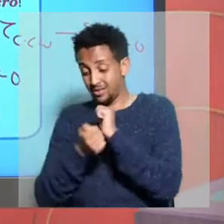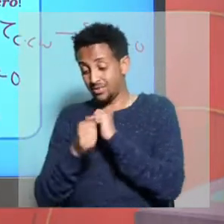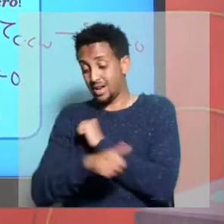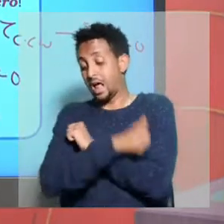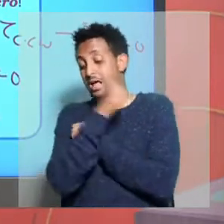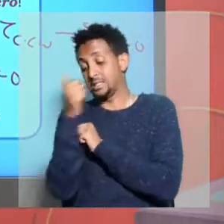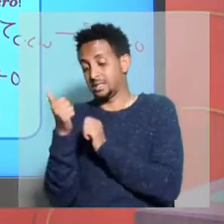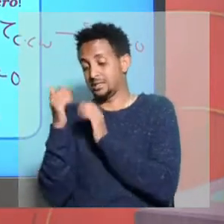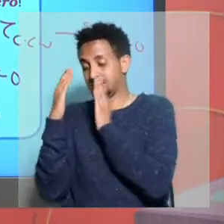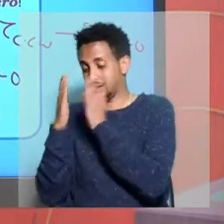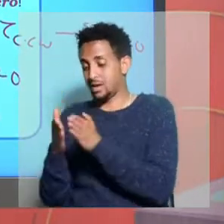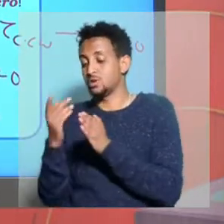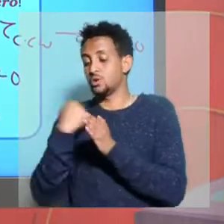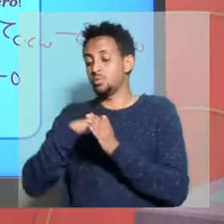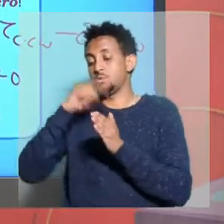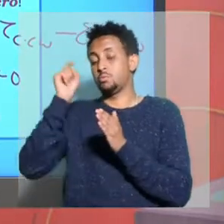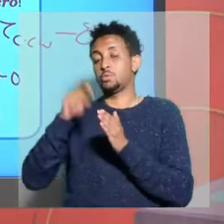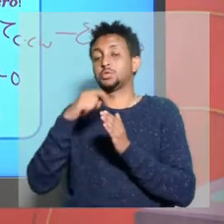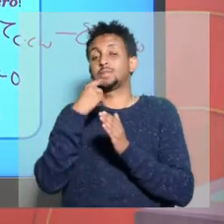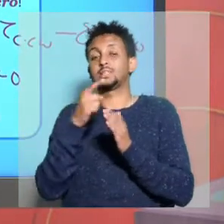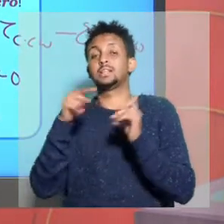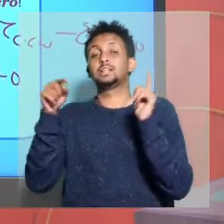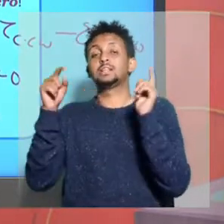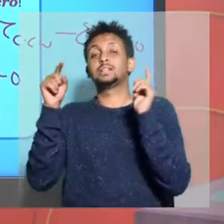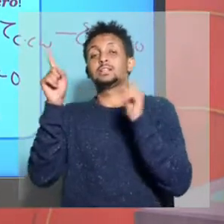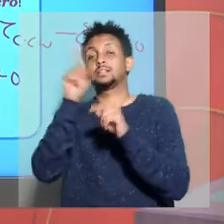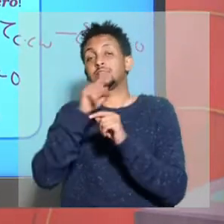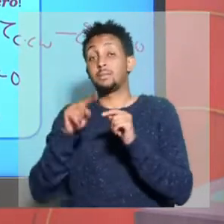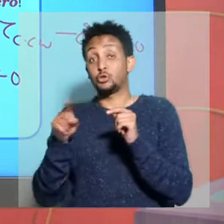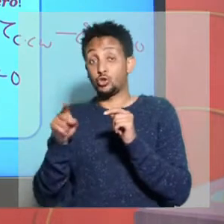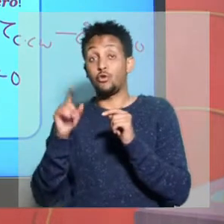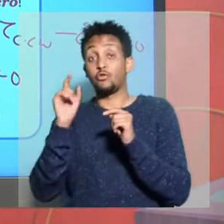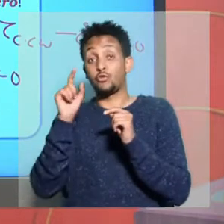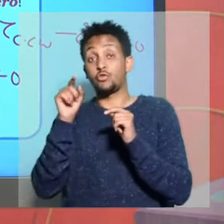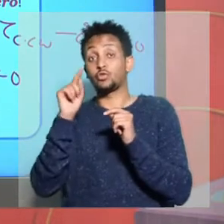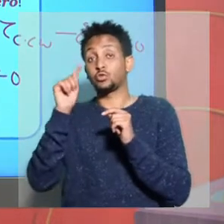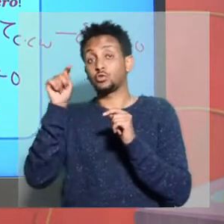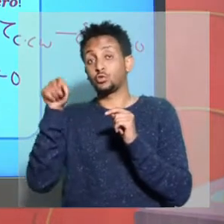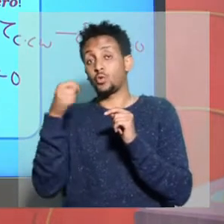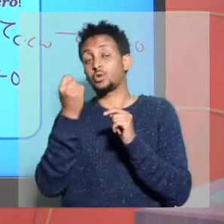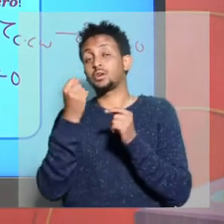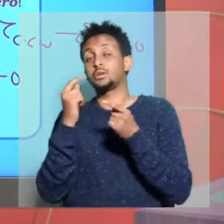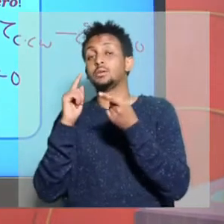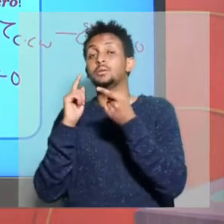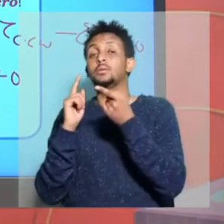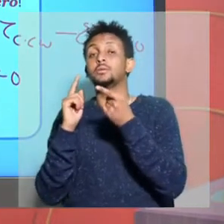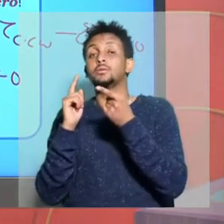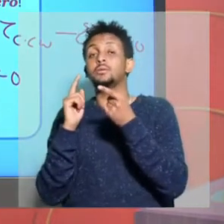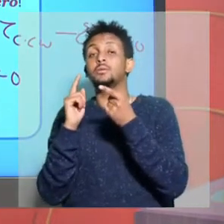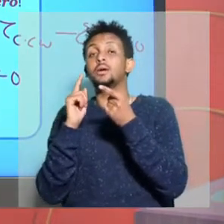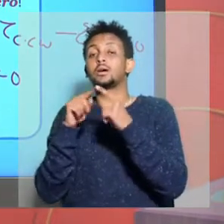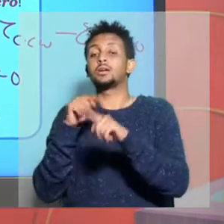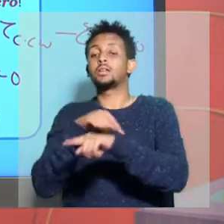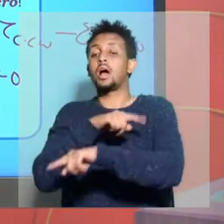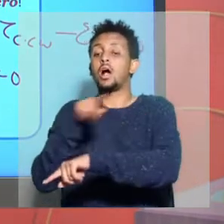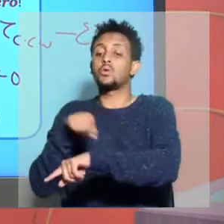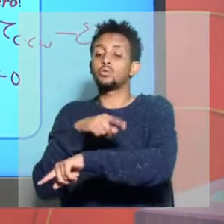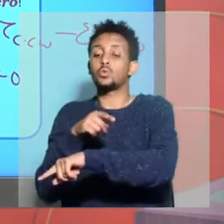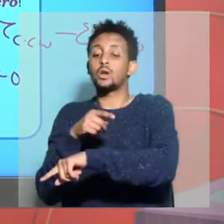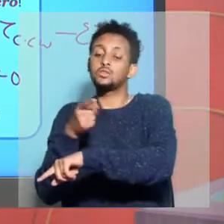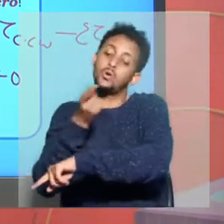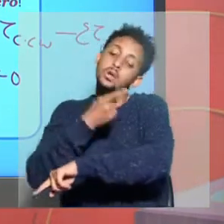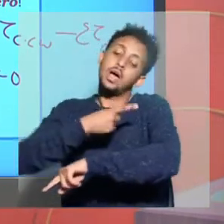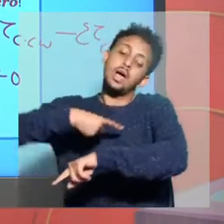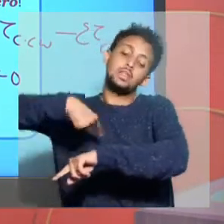other side, we can possibly say that the summation of torque clockwise is equals to the summation of torque counterclockwise